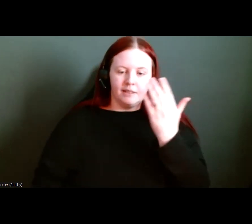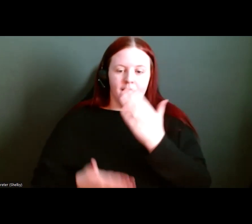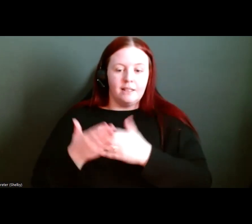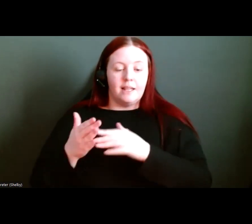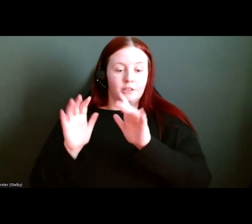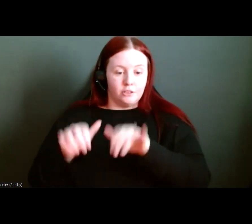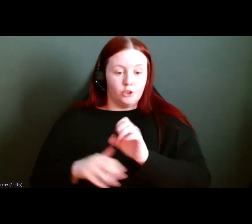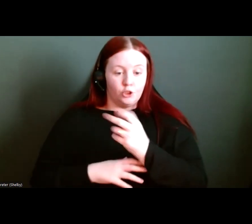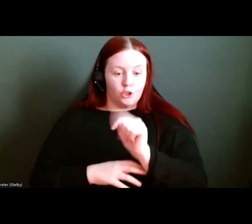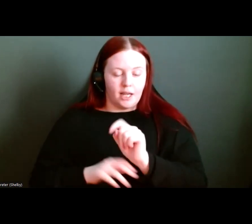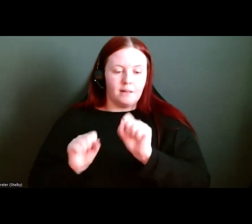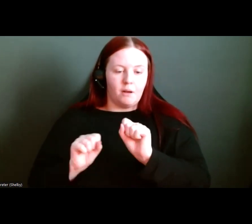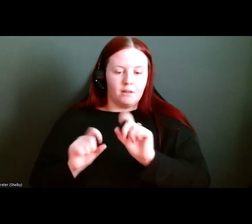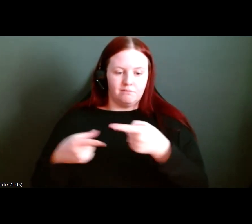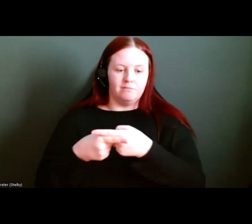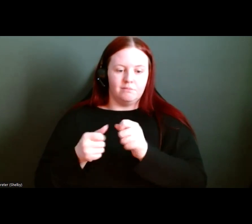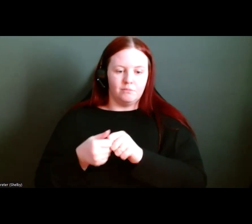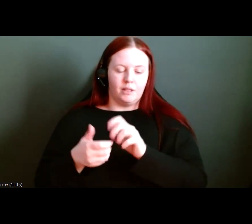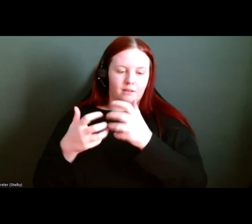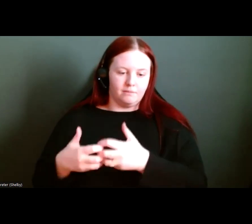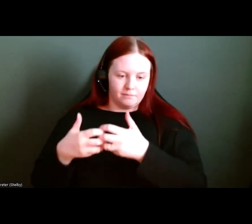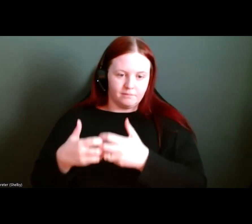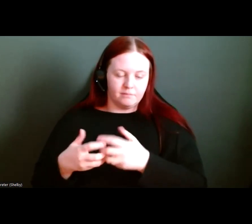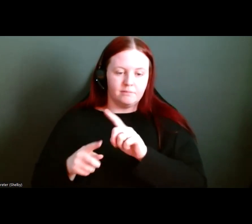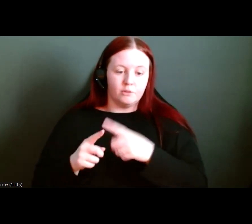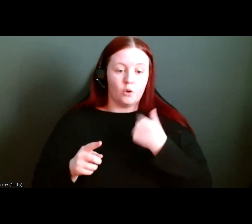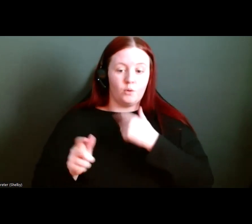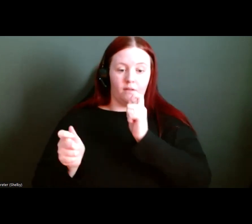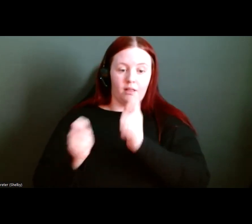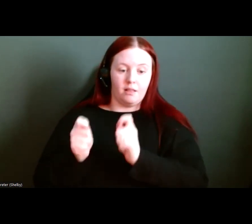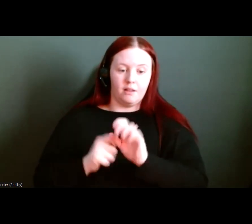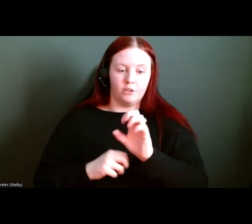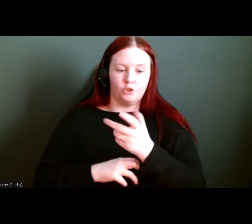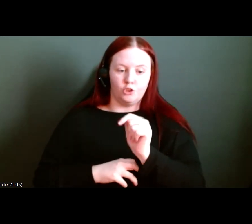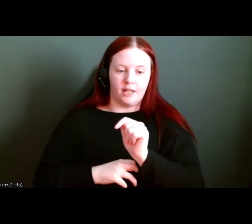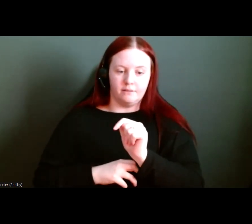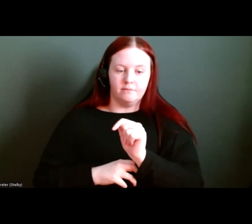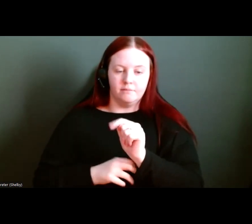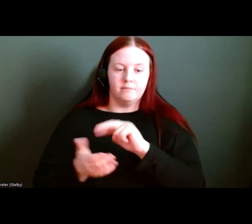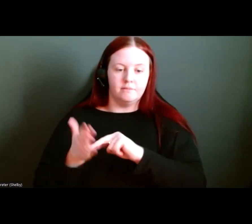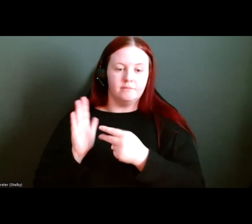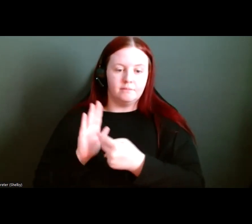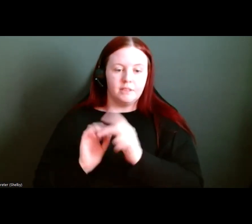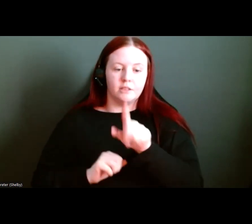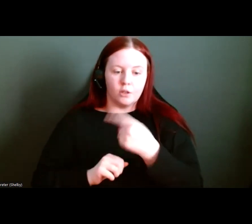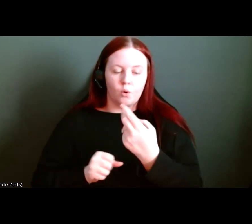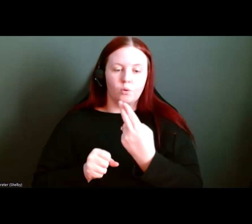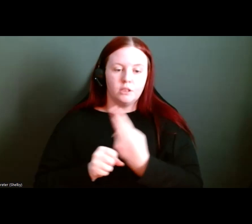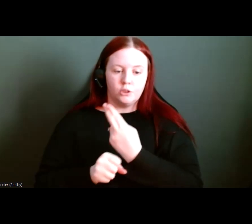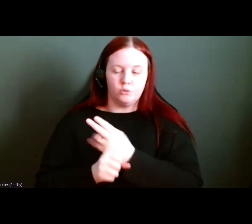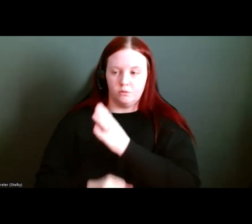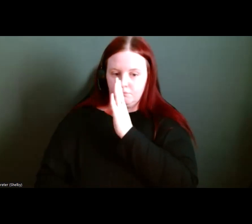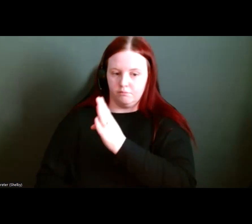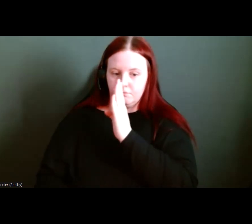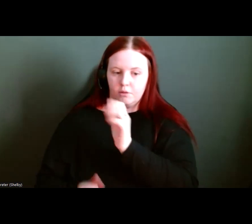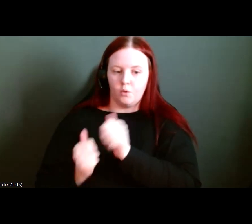speakers. It is for this reason that we've adjusted the chat settings today, and you will only be able to chat directly with our